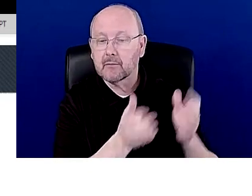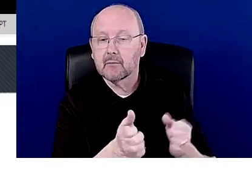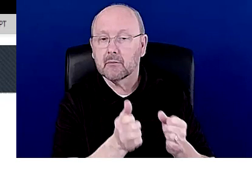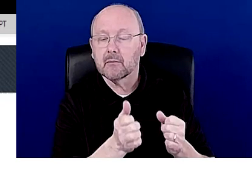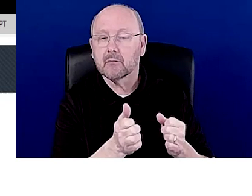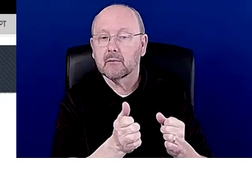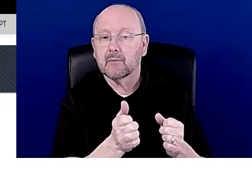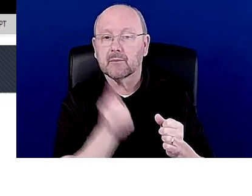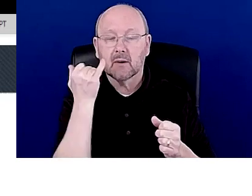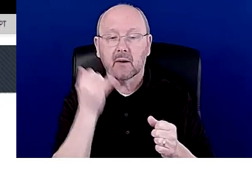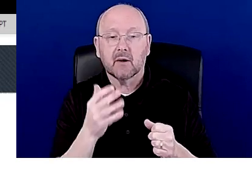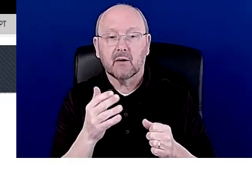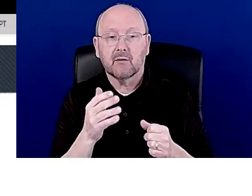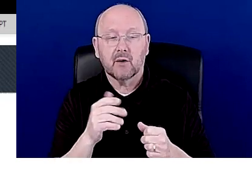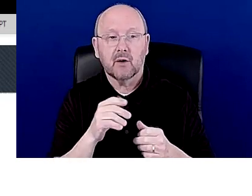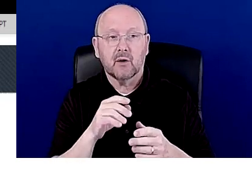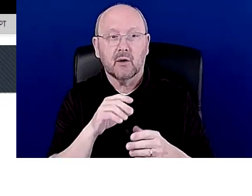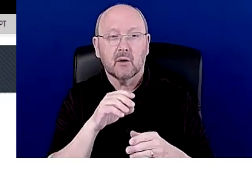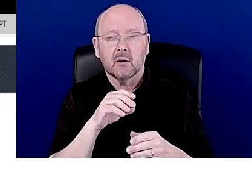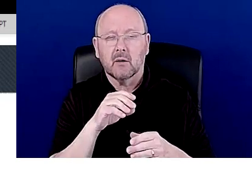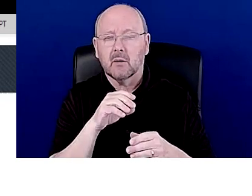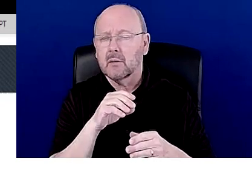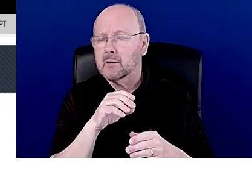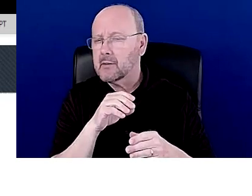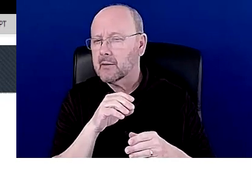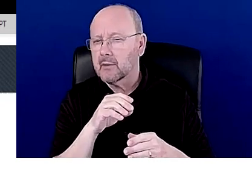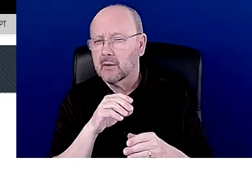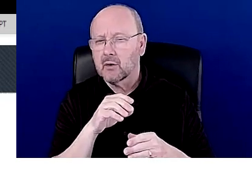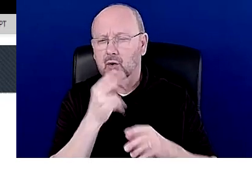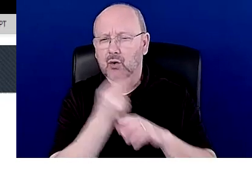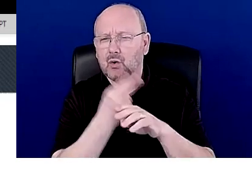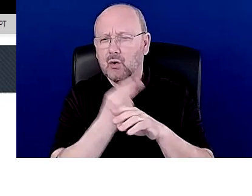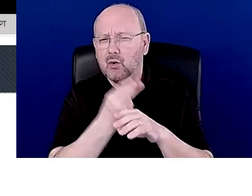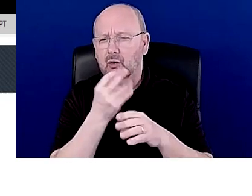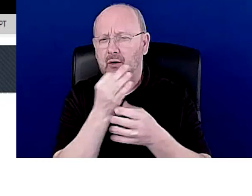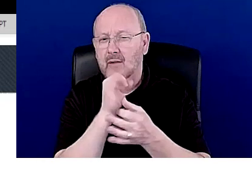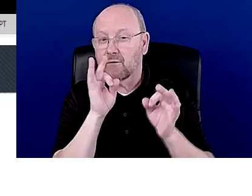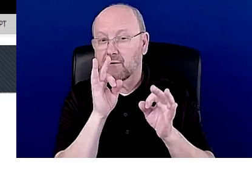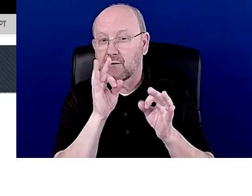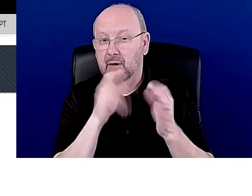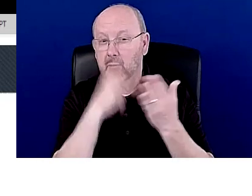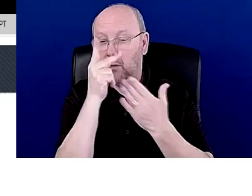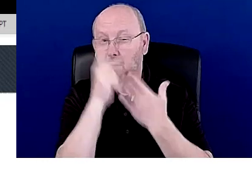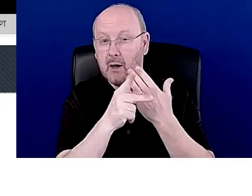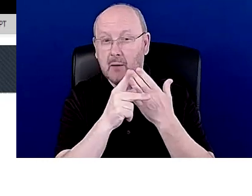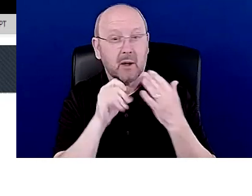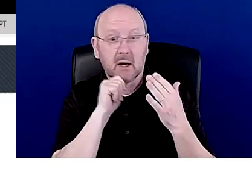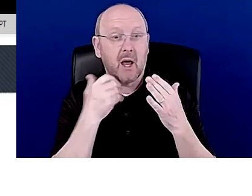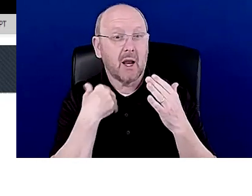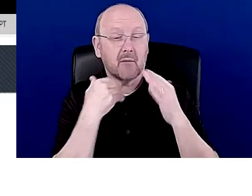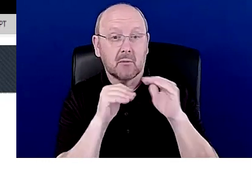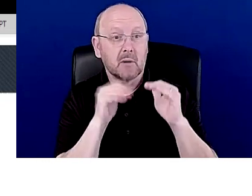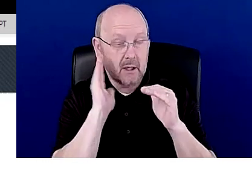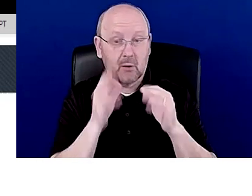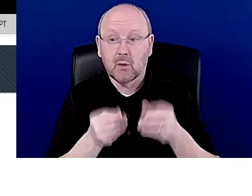you put that exact prompt into 3.5, which is the free version, it doesn't have those limitations yet. It will give you a 3-page essay